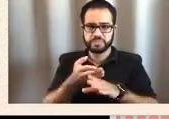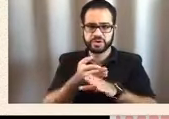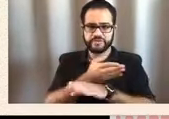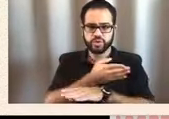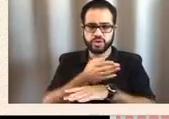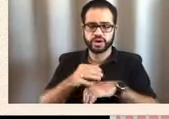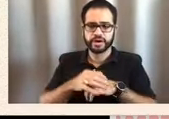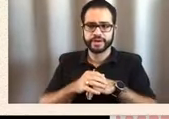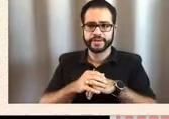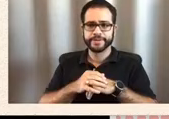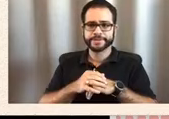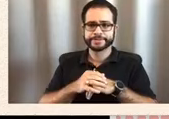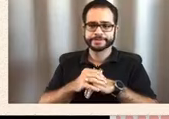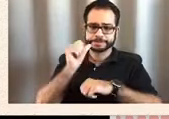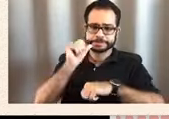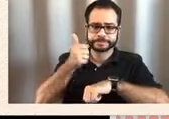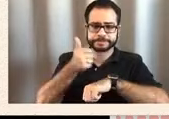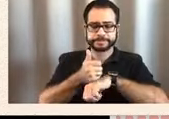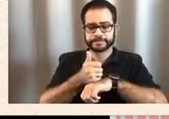making the move of